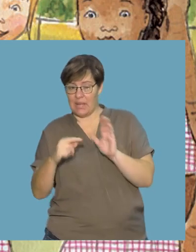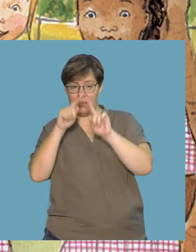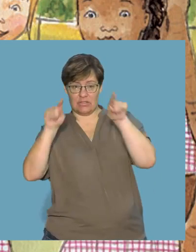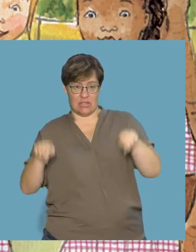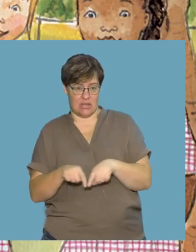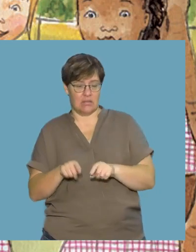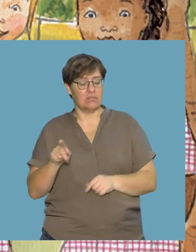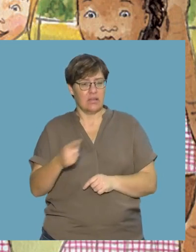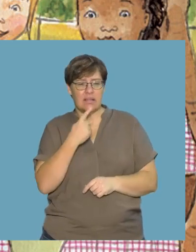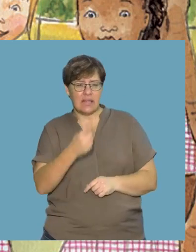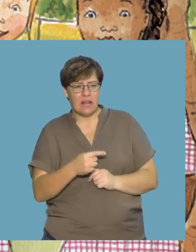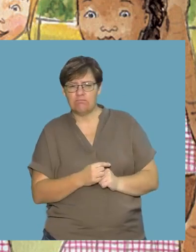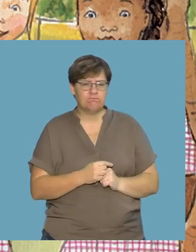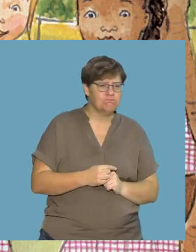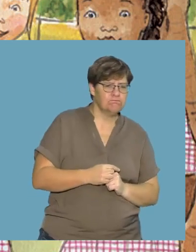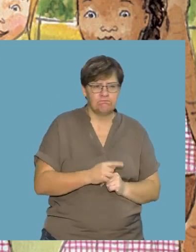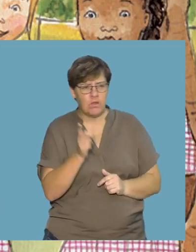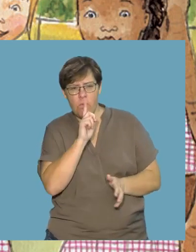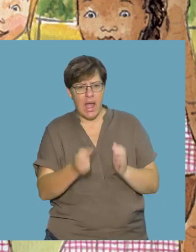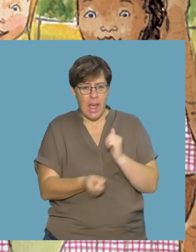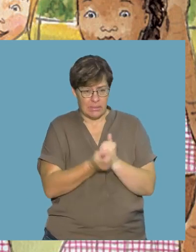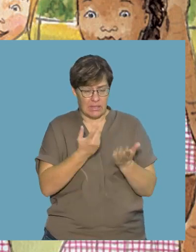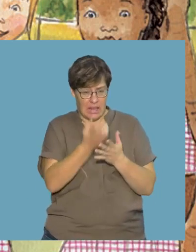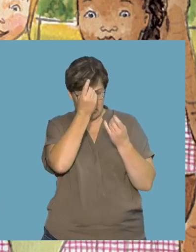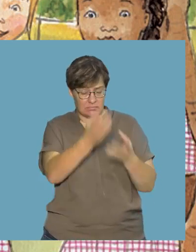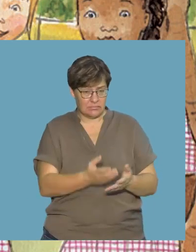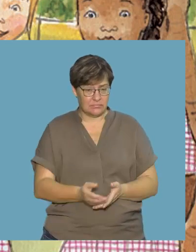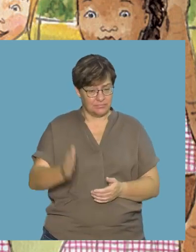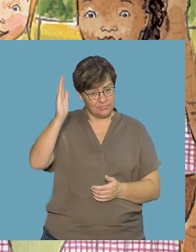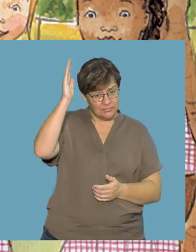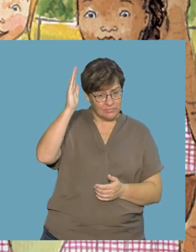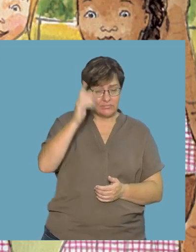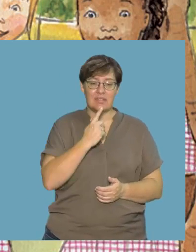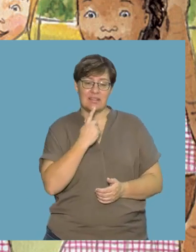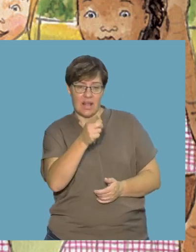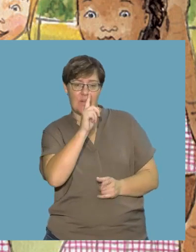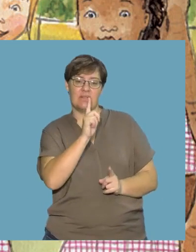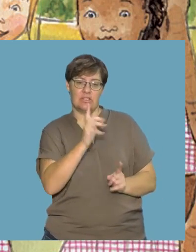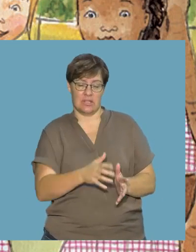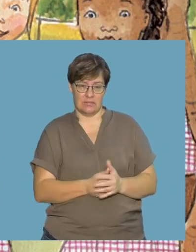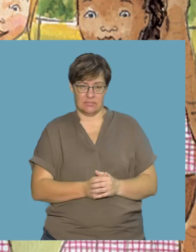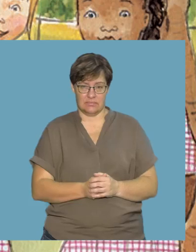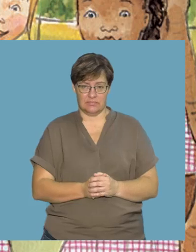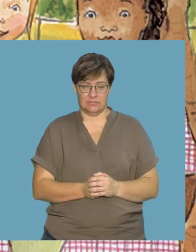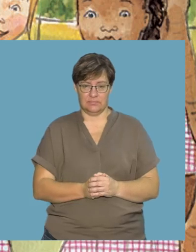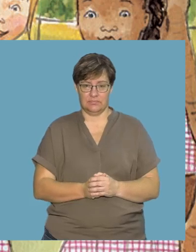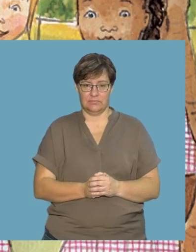tell your teacher anything about what happened? Put up your hand and tell your teacher.